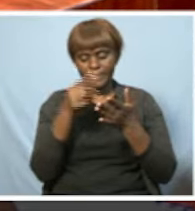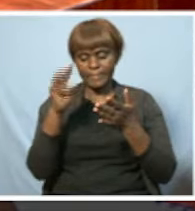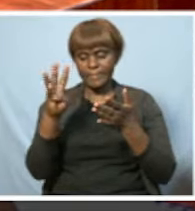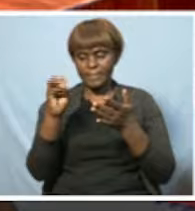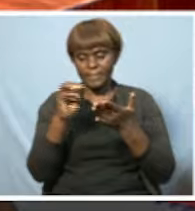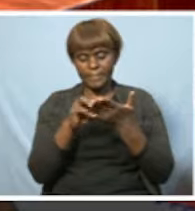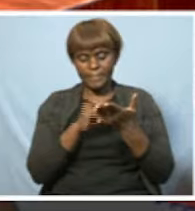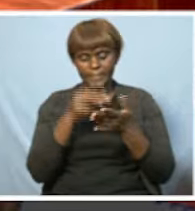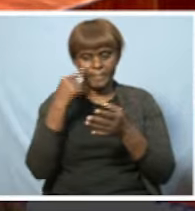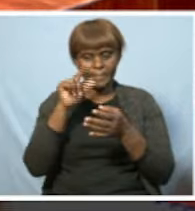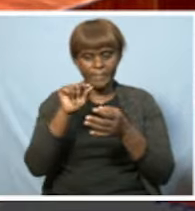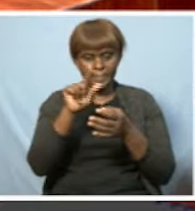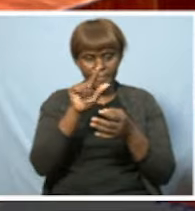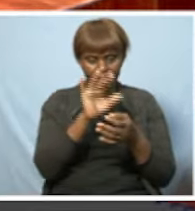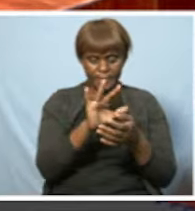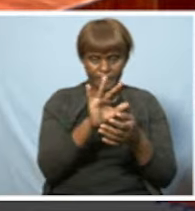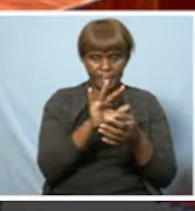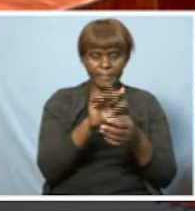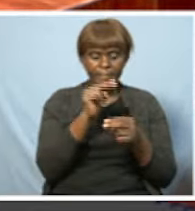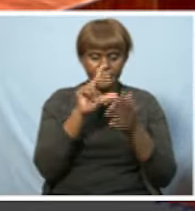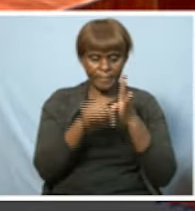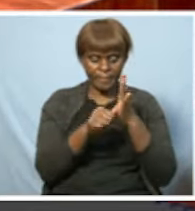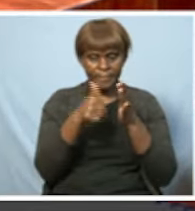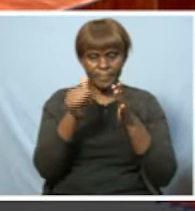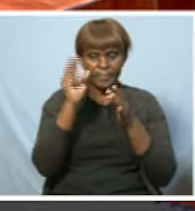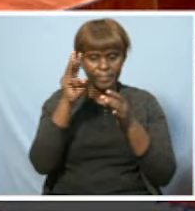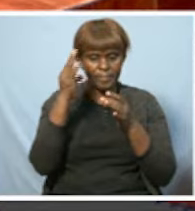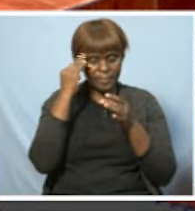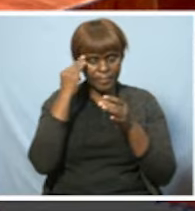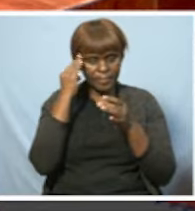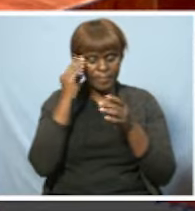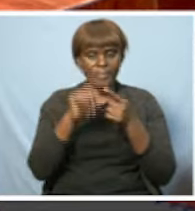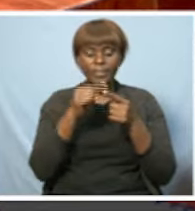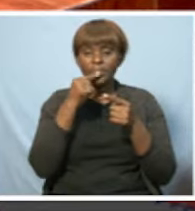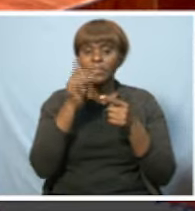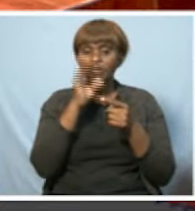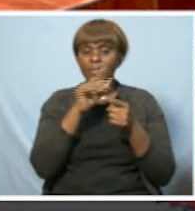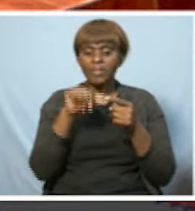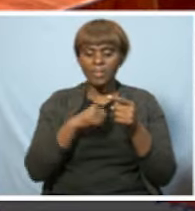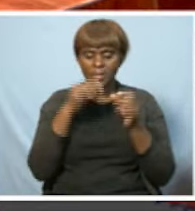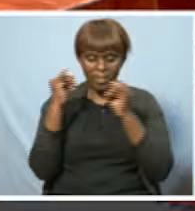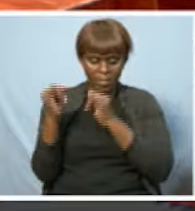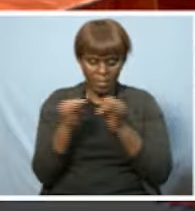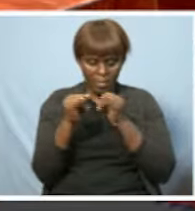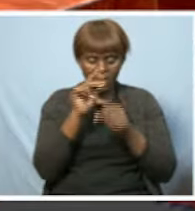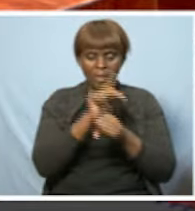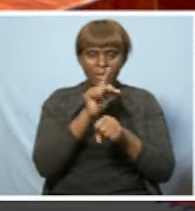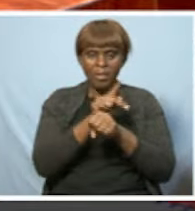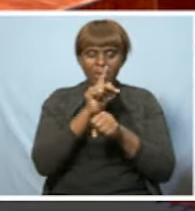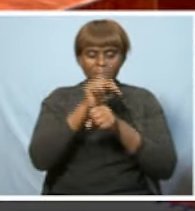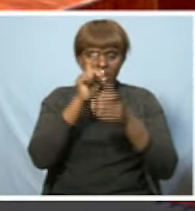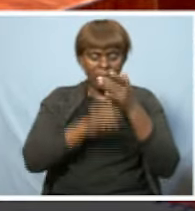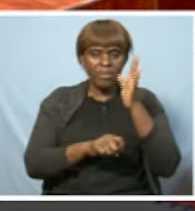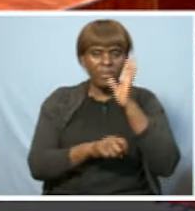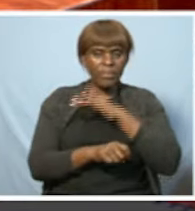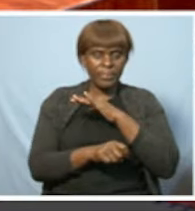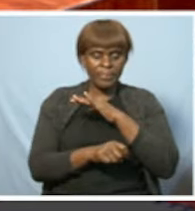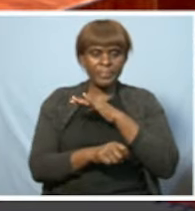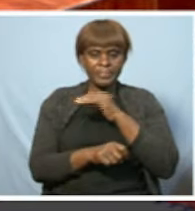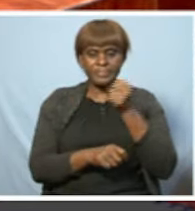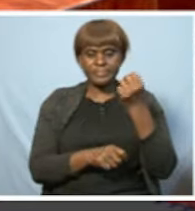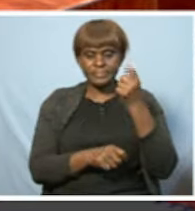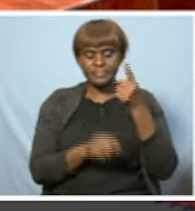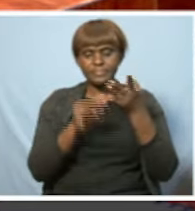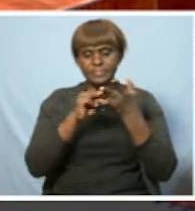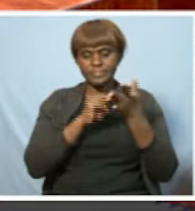2025. Then you know to say we implemented projects with 11 million